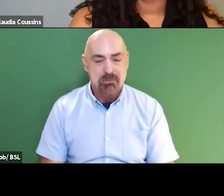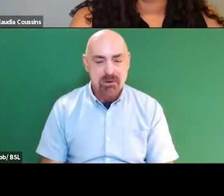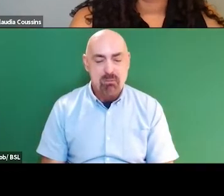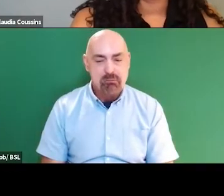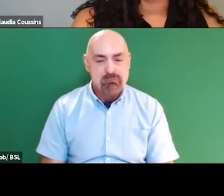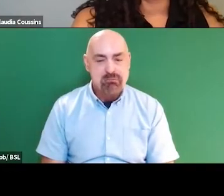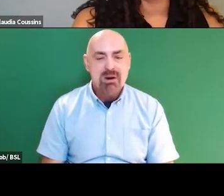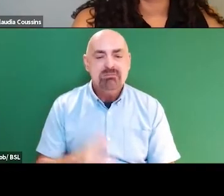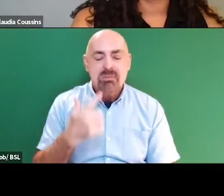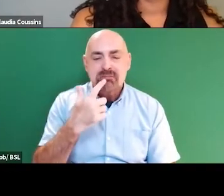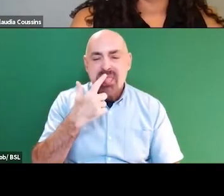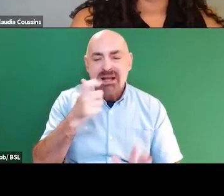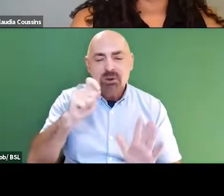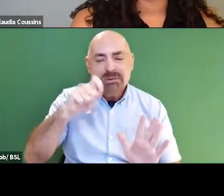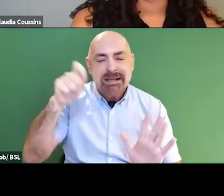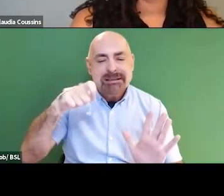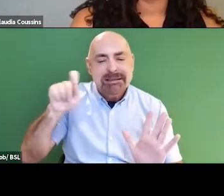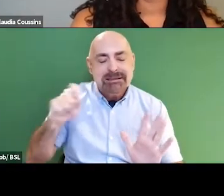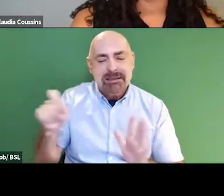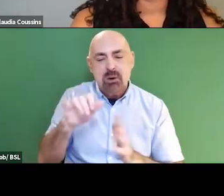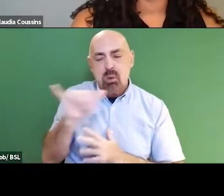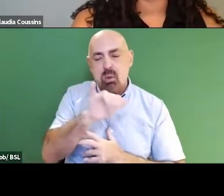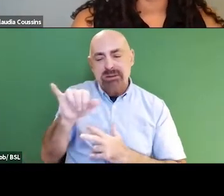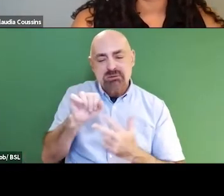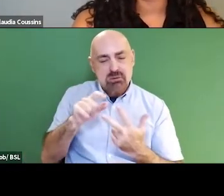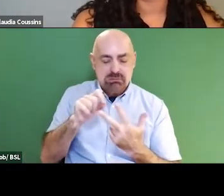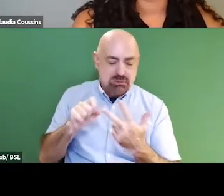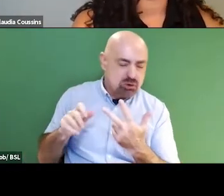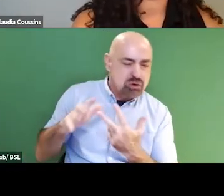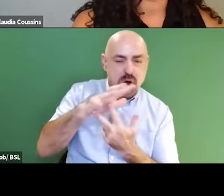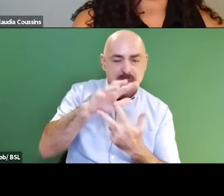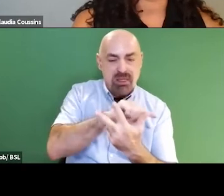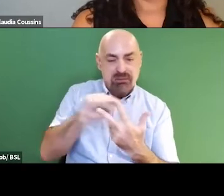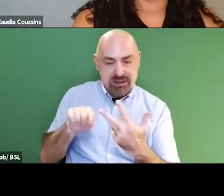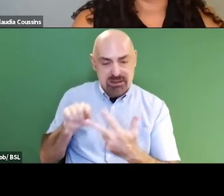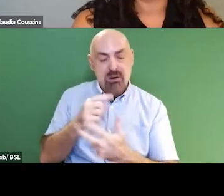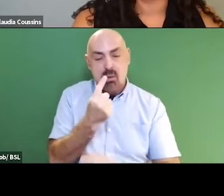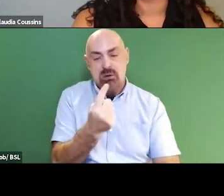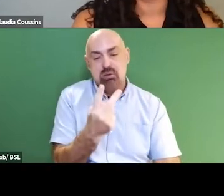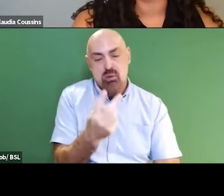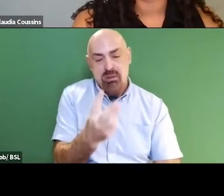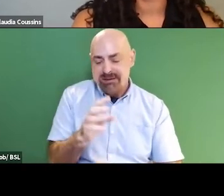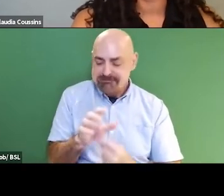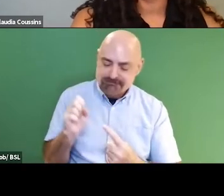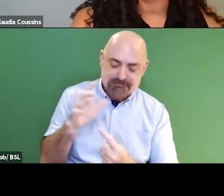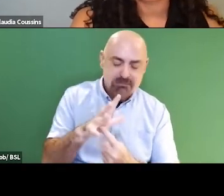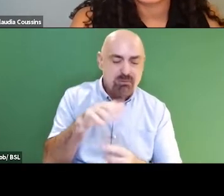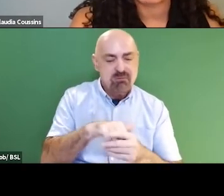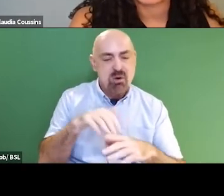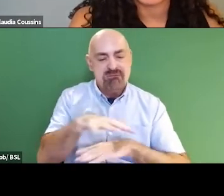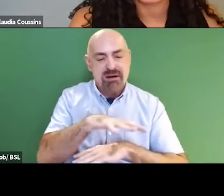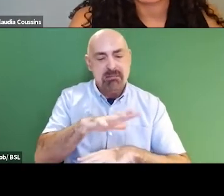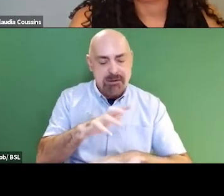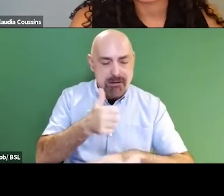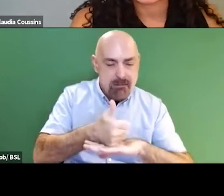Please could you tick the top 3 module areas from the following list that you think are the most relevant to Family Hub implementation? And just